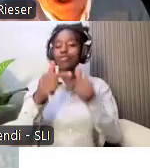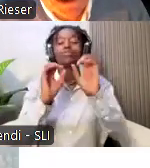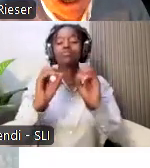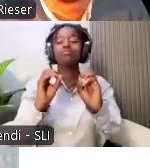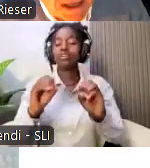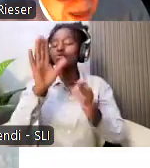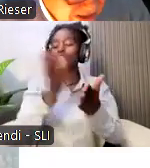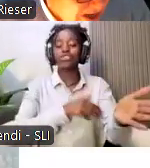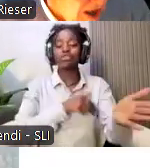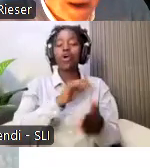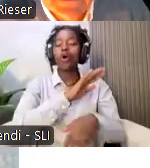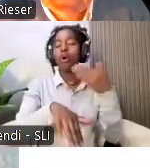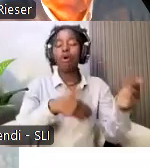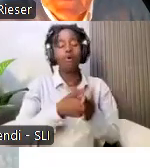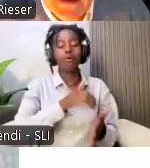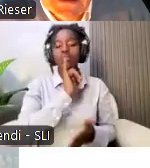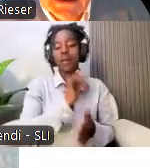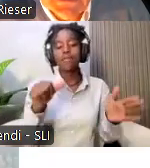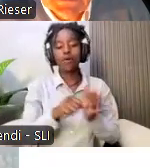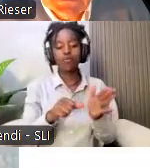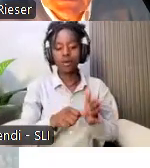do we deal with charities? Next slide.